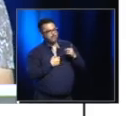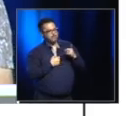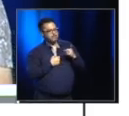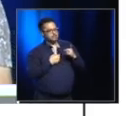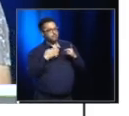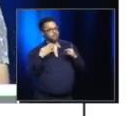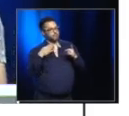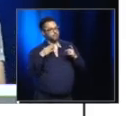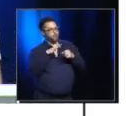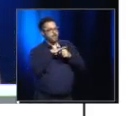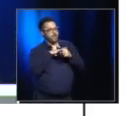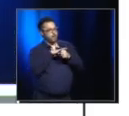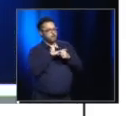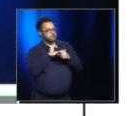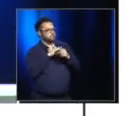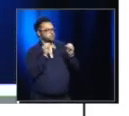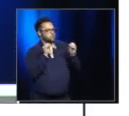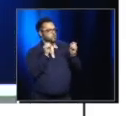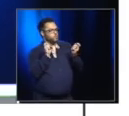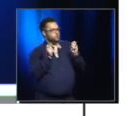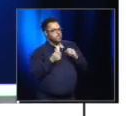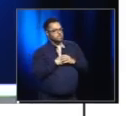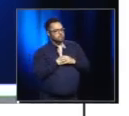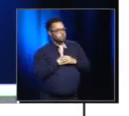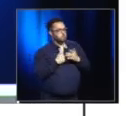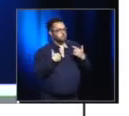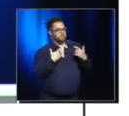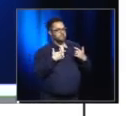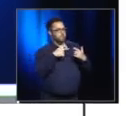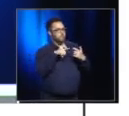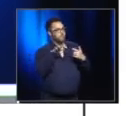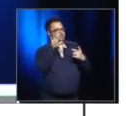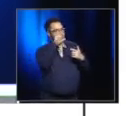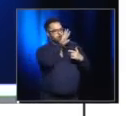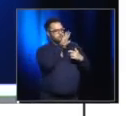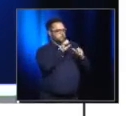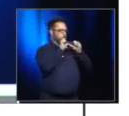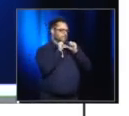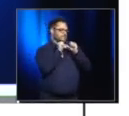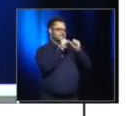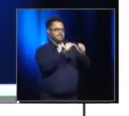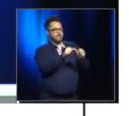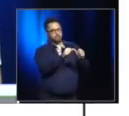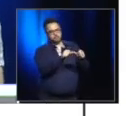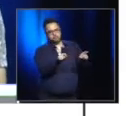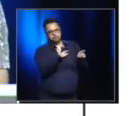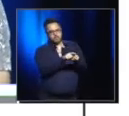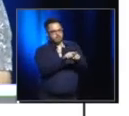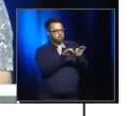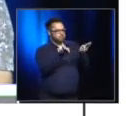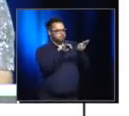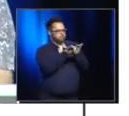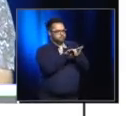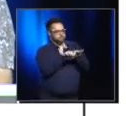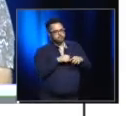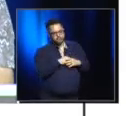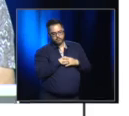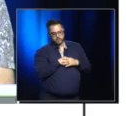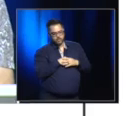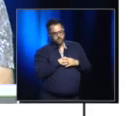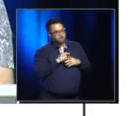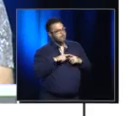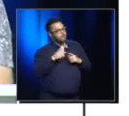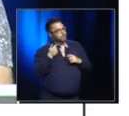areas are where there's no change. So those areas will continue to be areas of ecological significance. But where